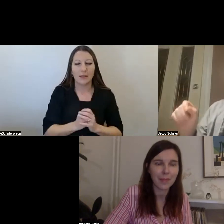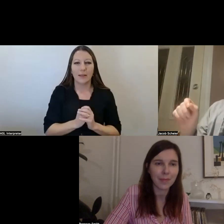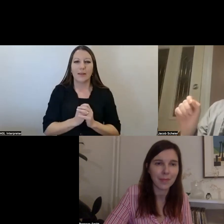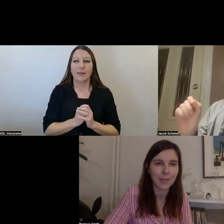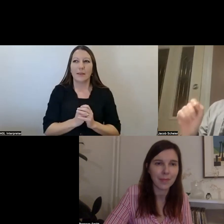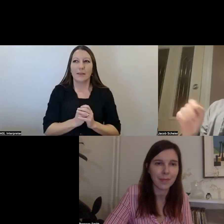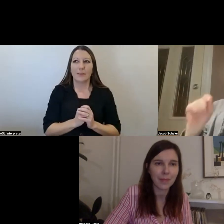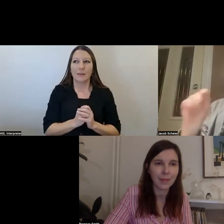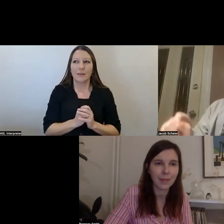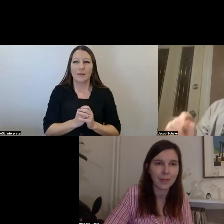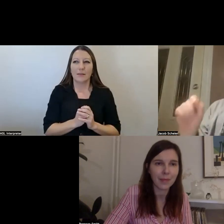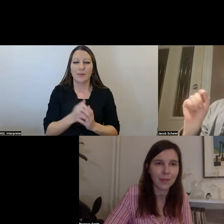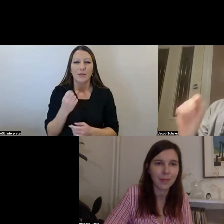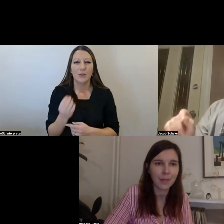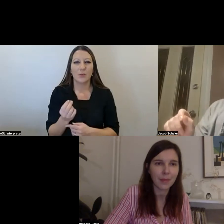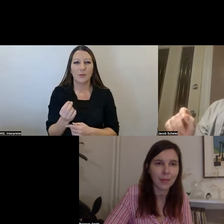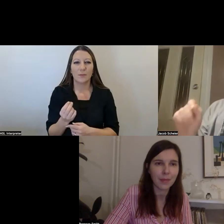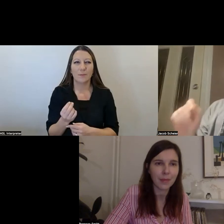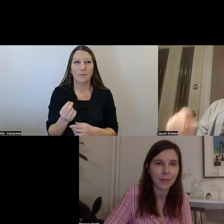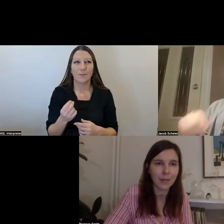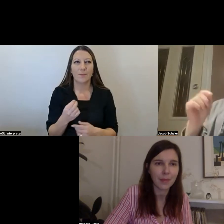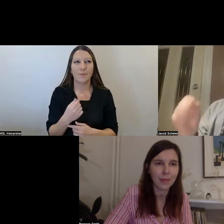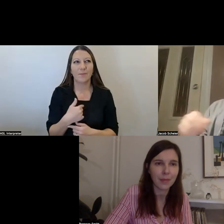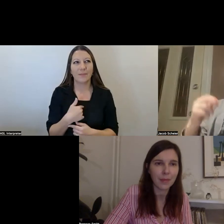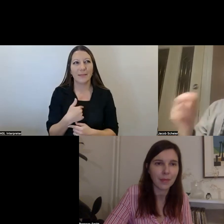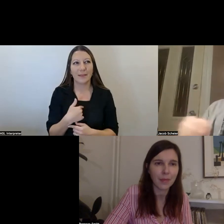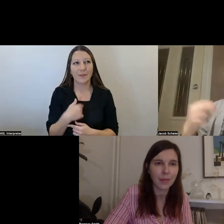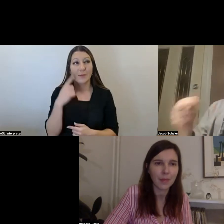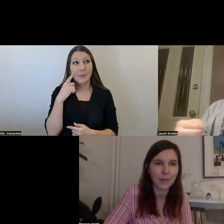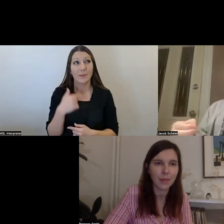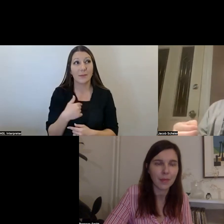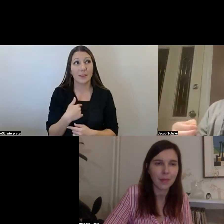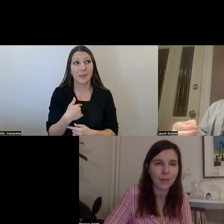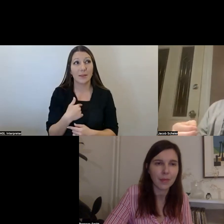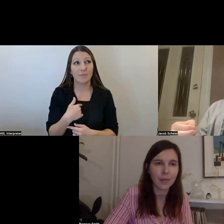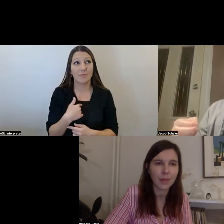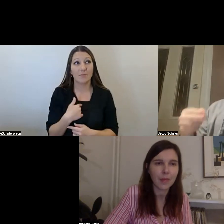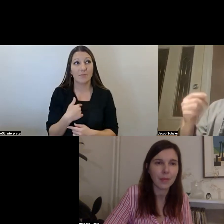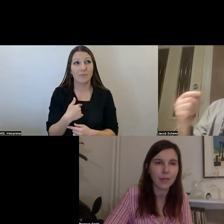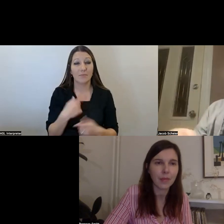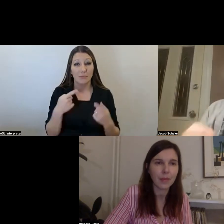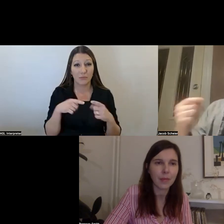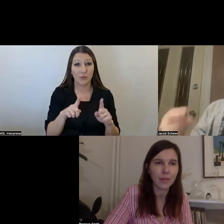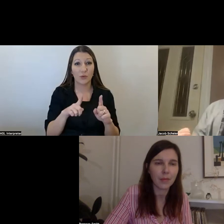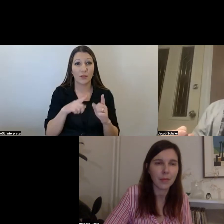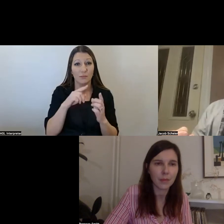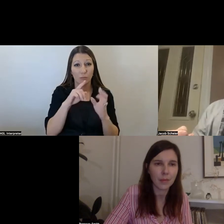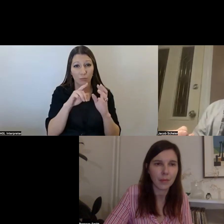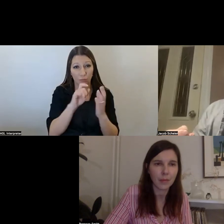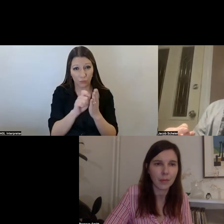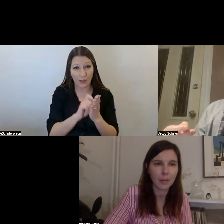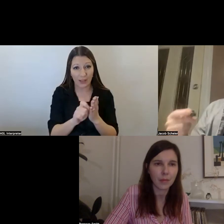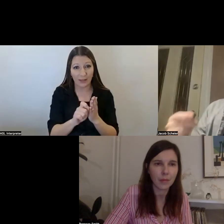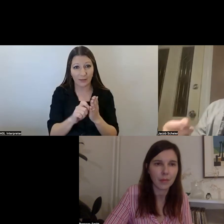Because I did not, I was not thinking about publication when I was writing the initial